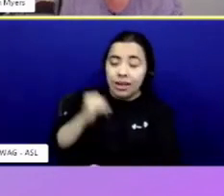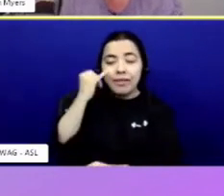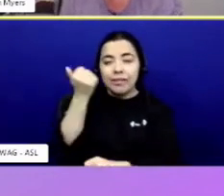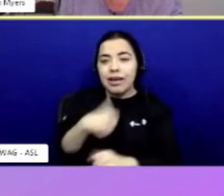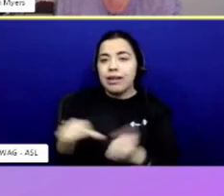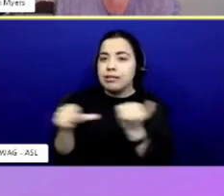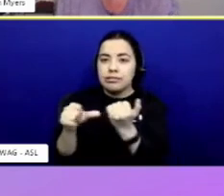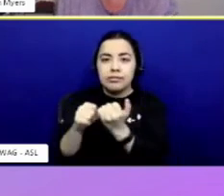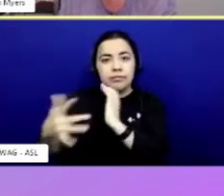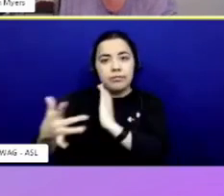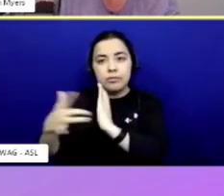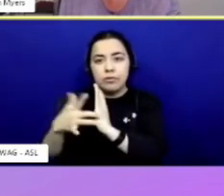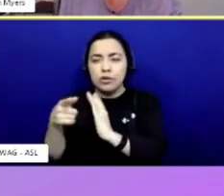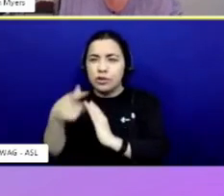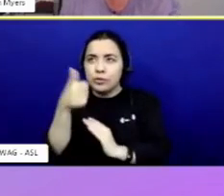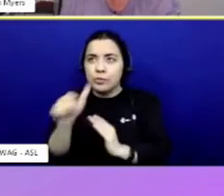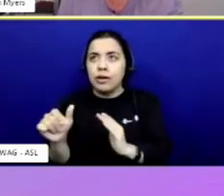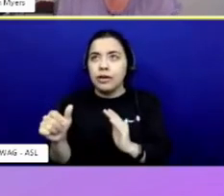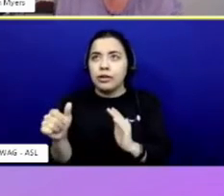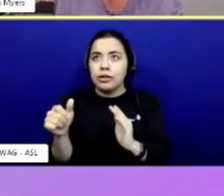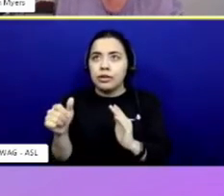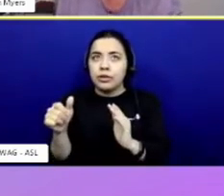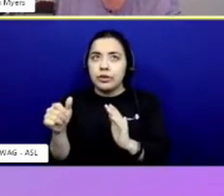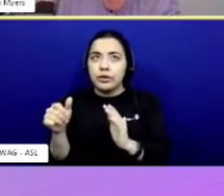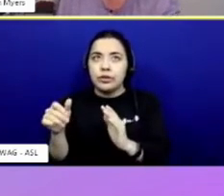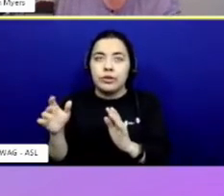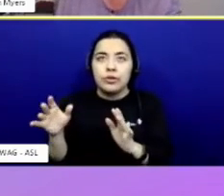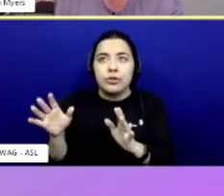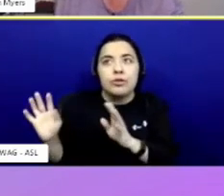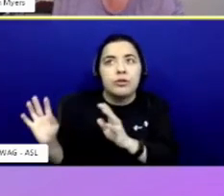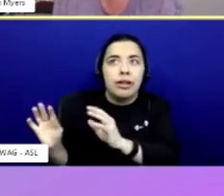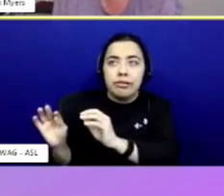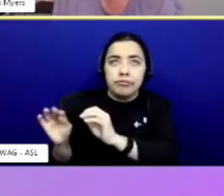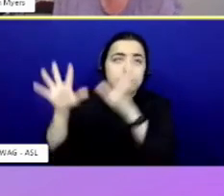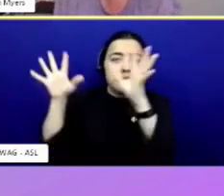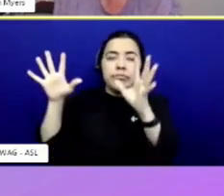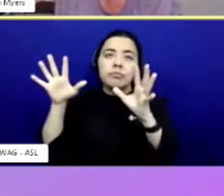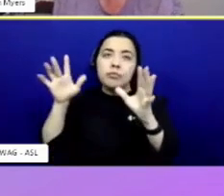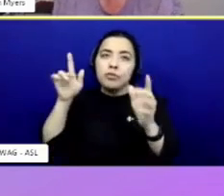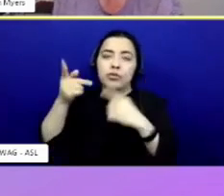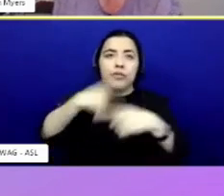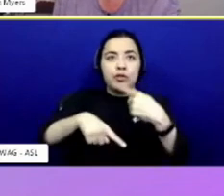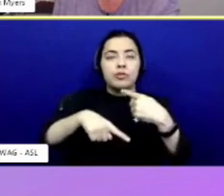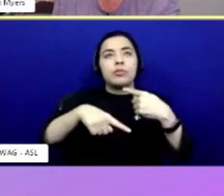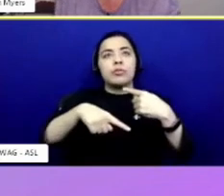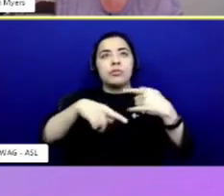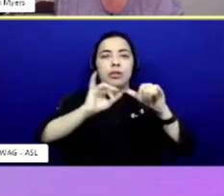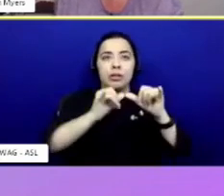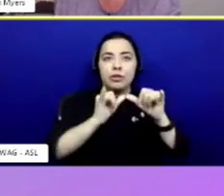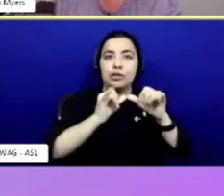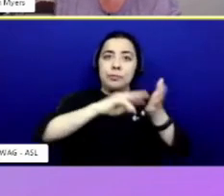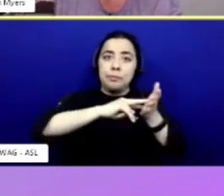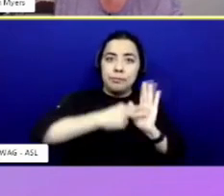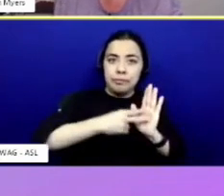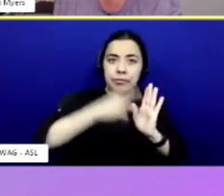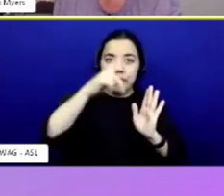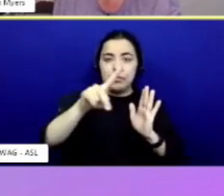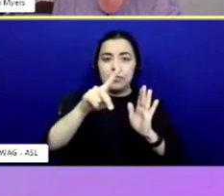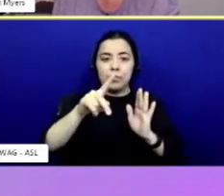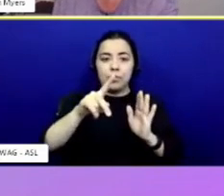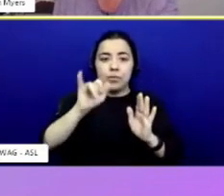to divine, if you're trying to, as an oracle, reverse engineer meaning of an interface of an